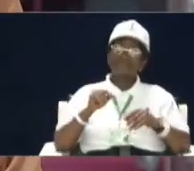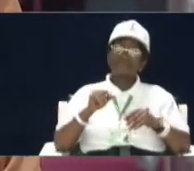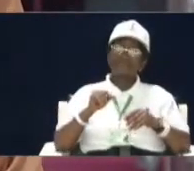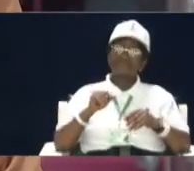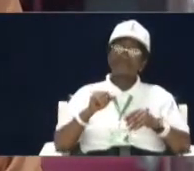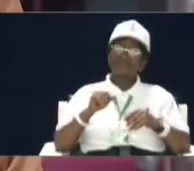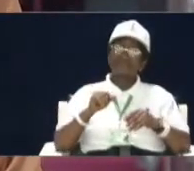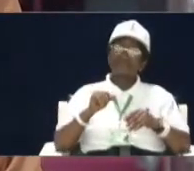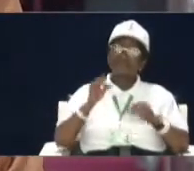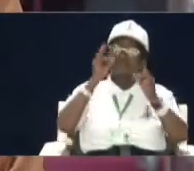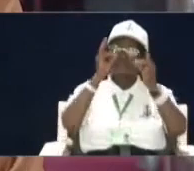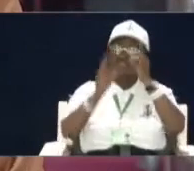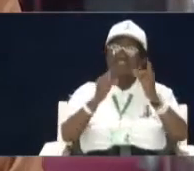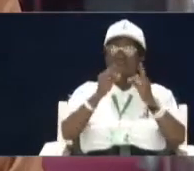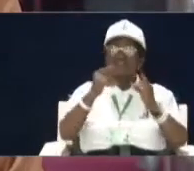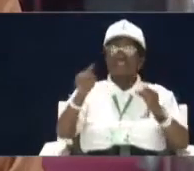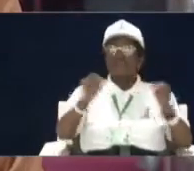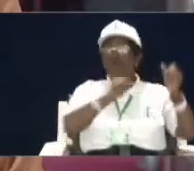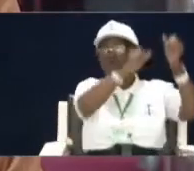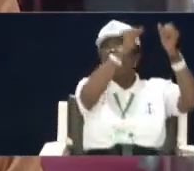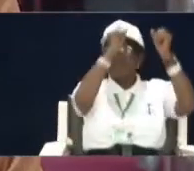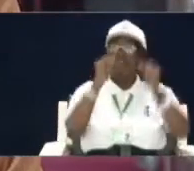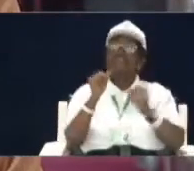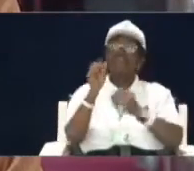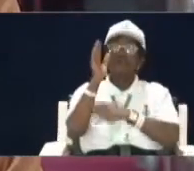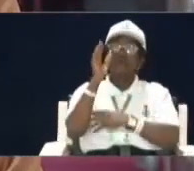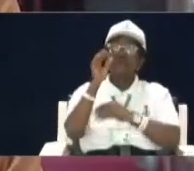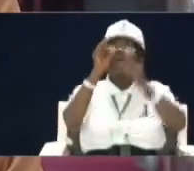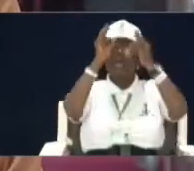If the Almighty God decides